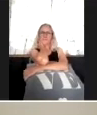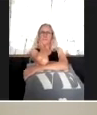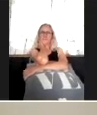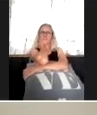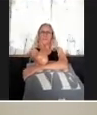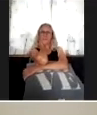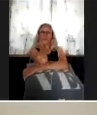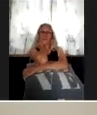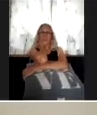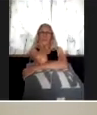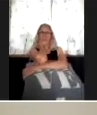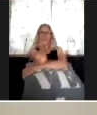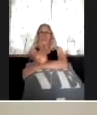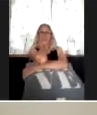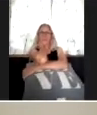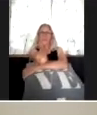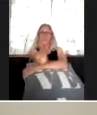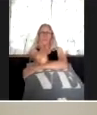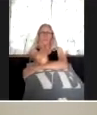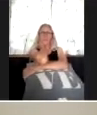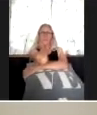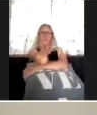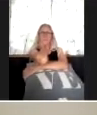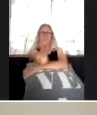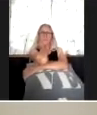And our body,